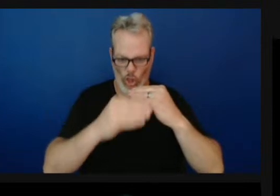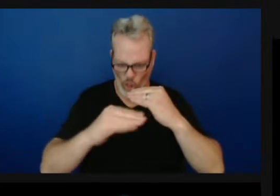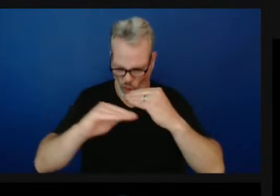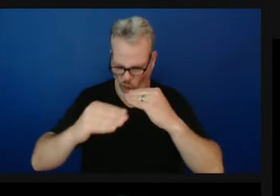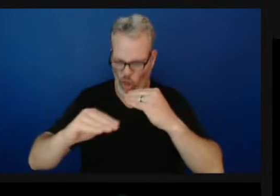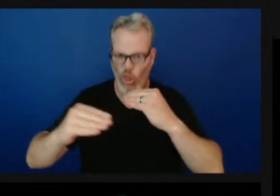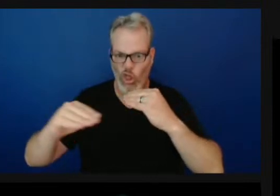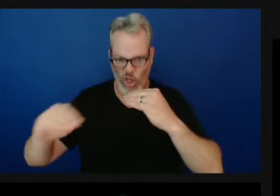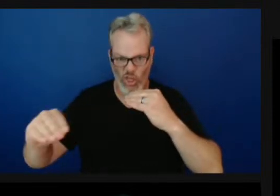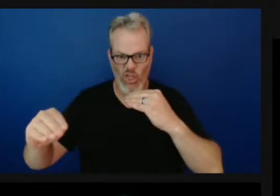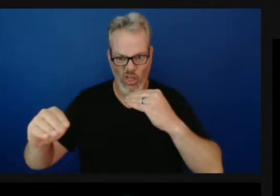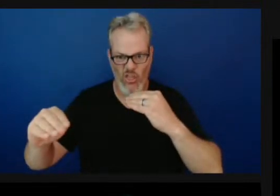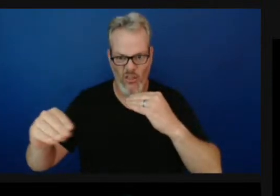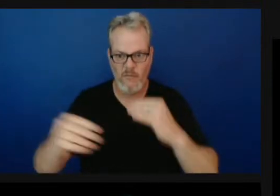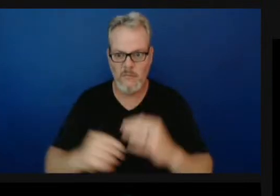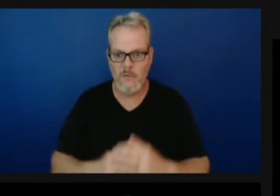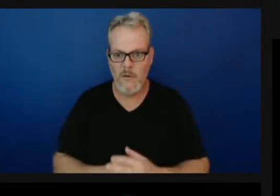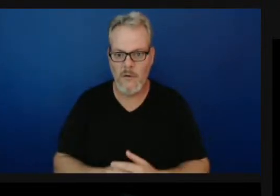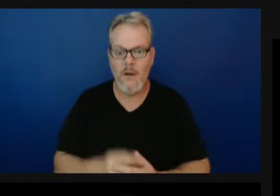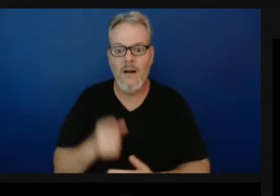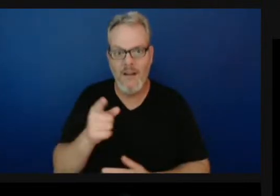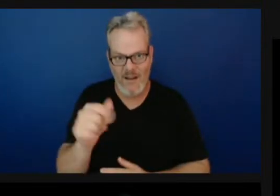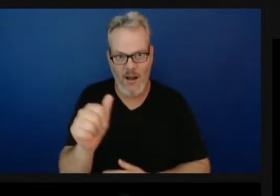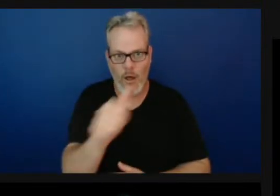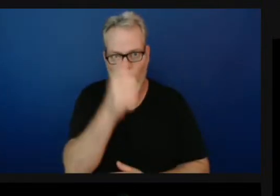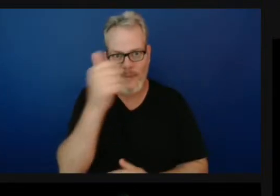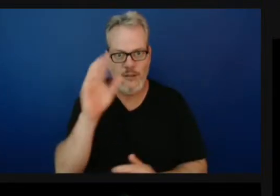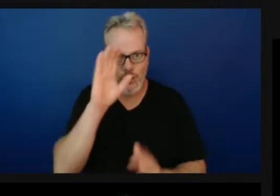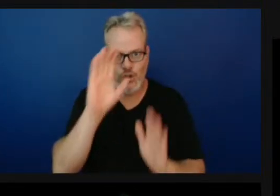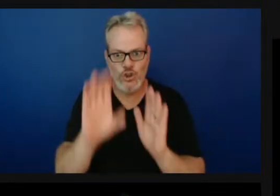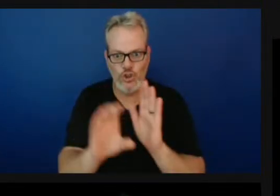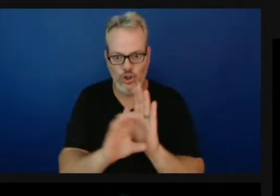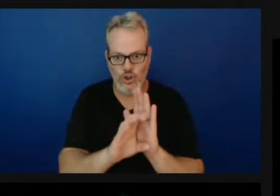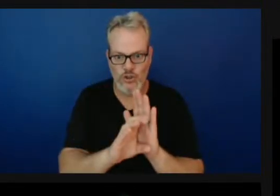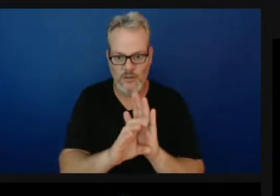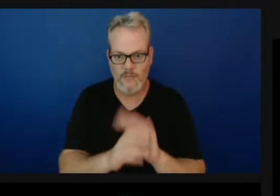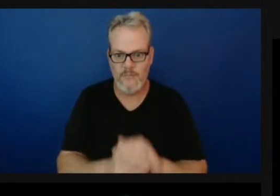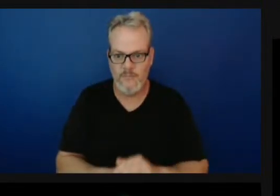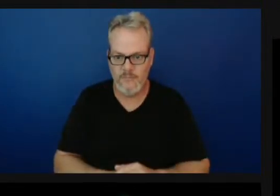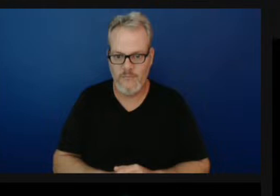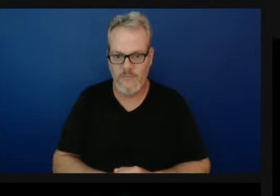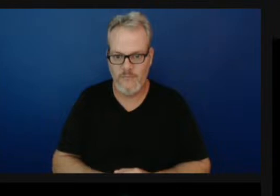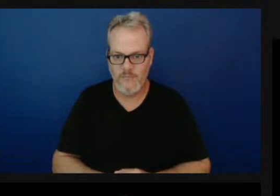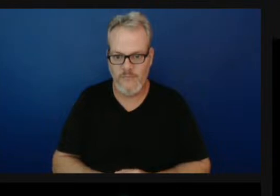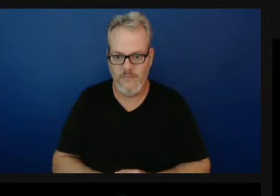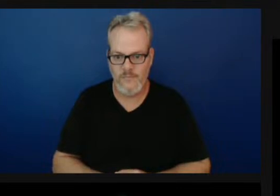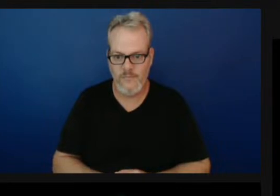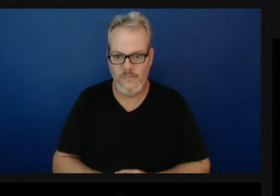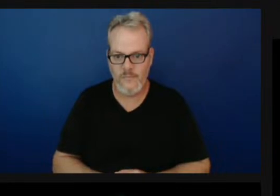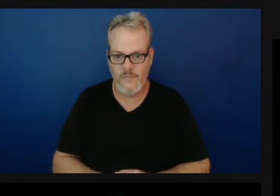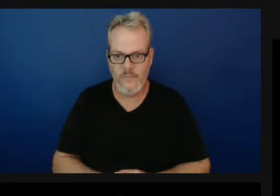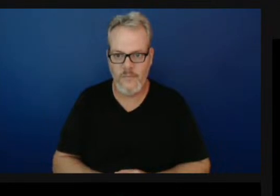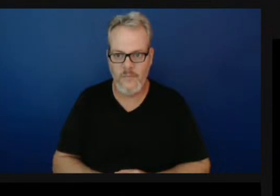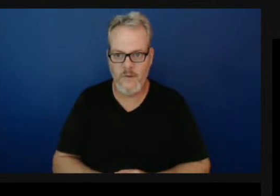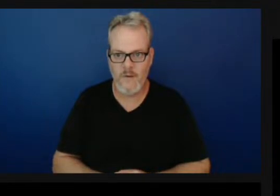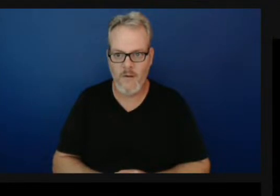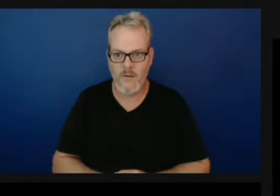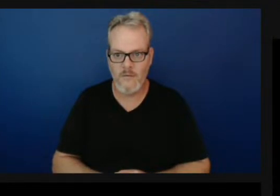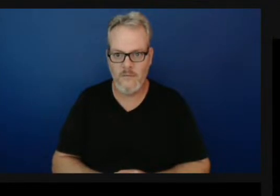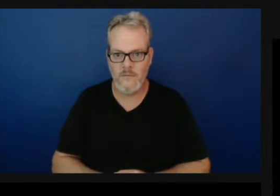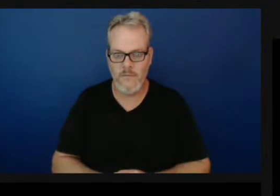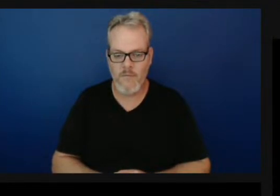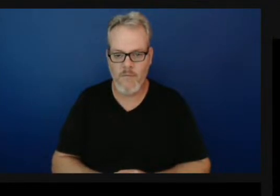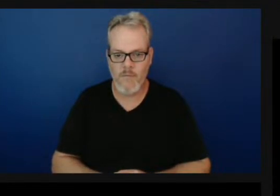there. Here's another one, closer up with a cone nearby there. See if that gets any bigger, yeah.